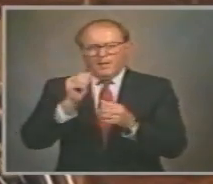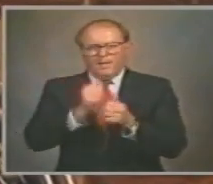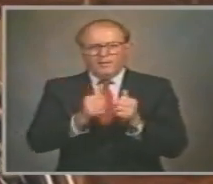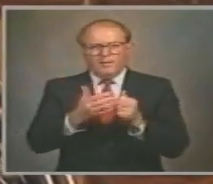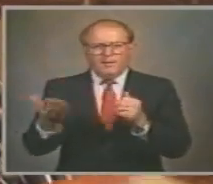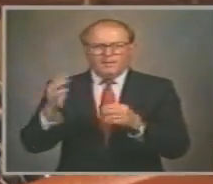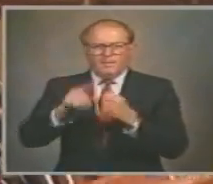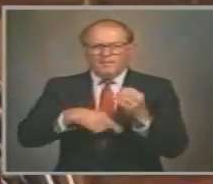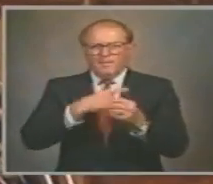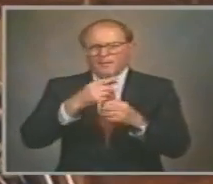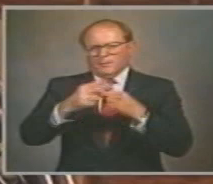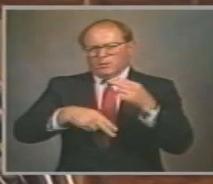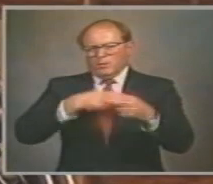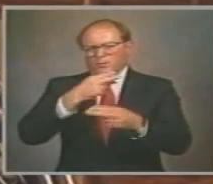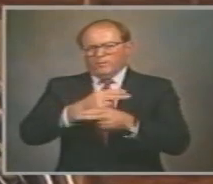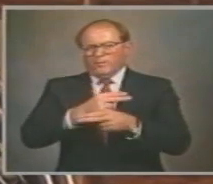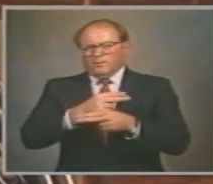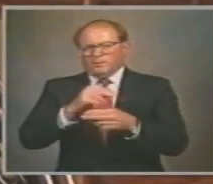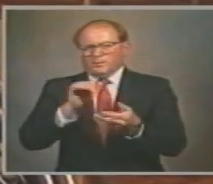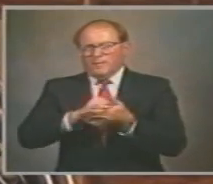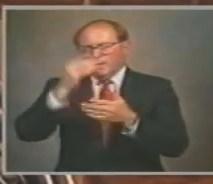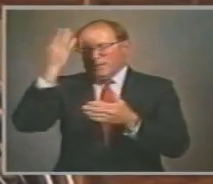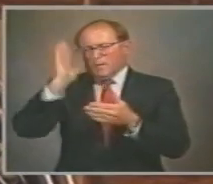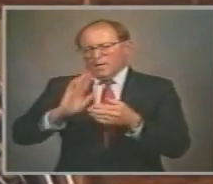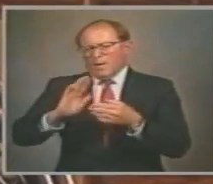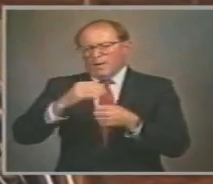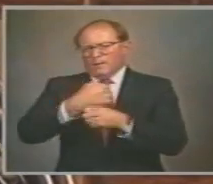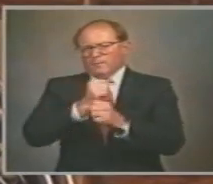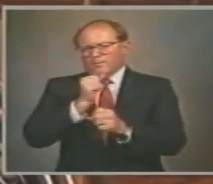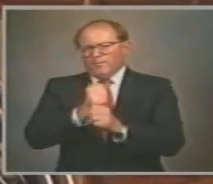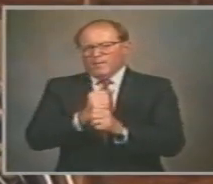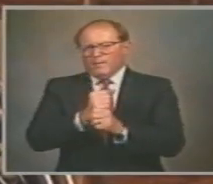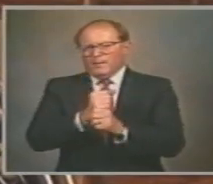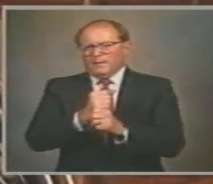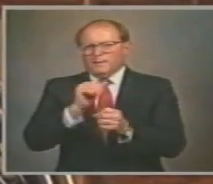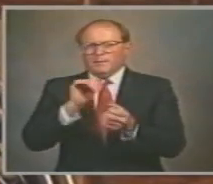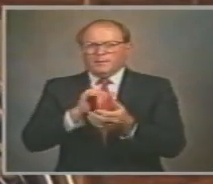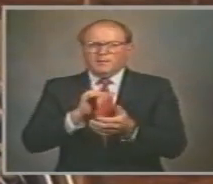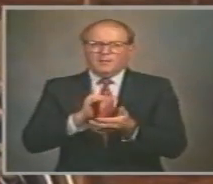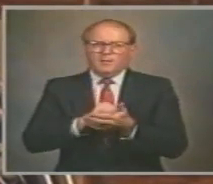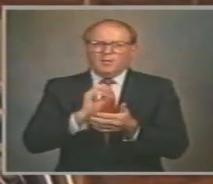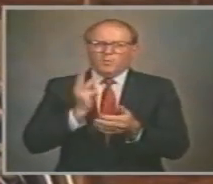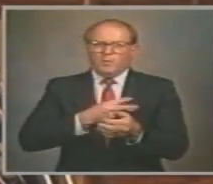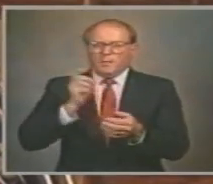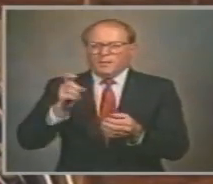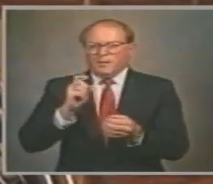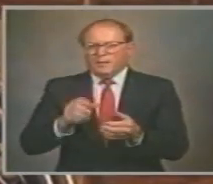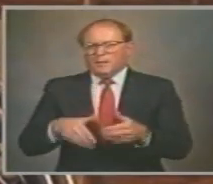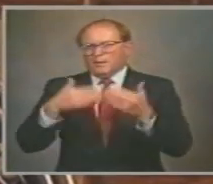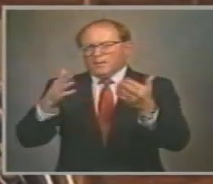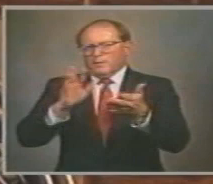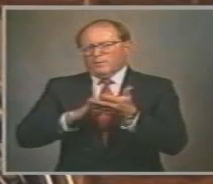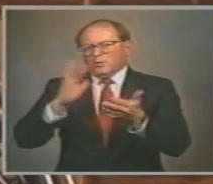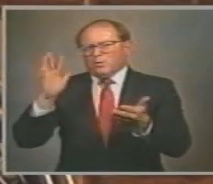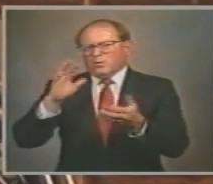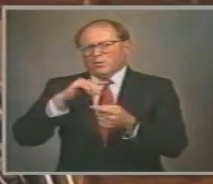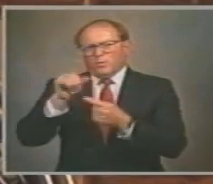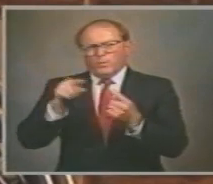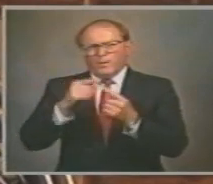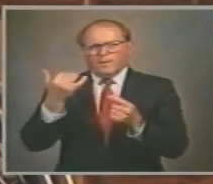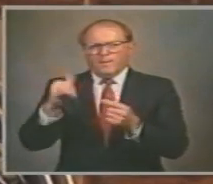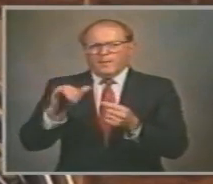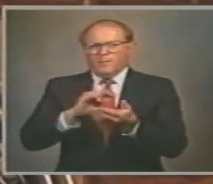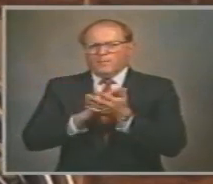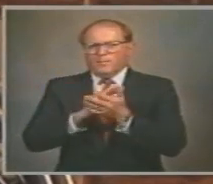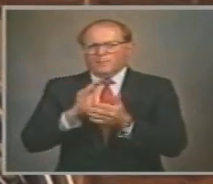live, which is the handiwork of God, to whom belongs the glory. It's when they cease to be scientists and become philosophers